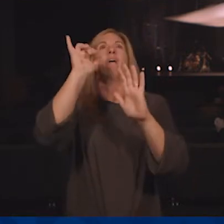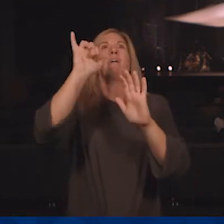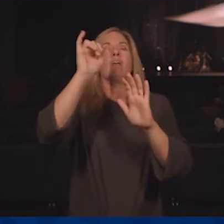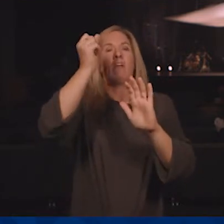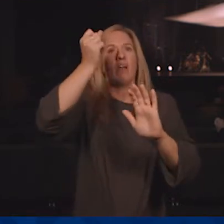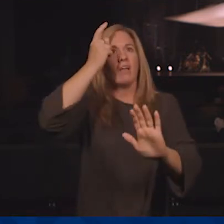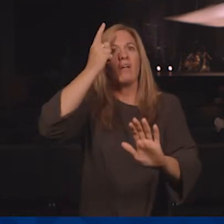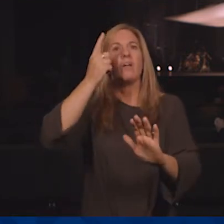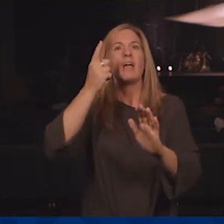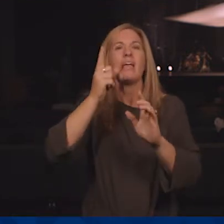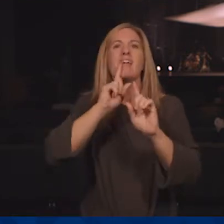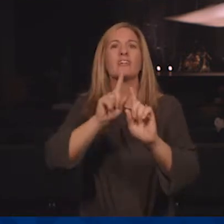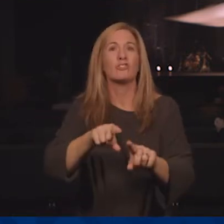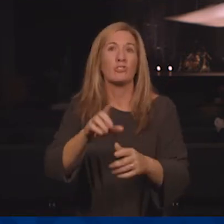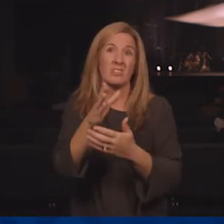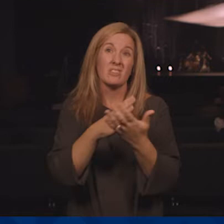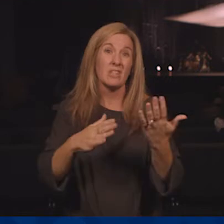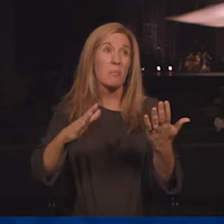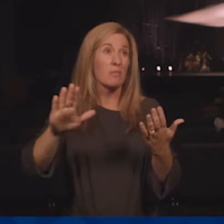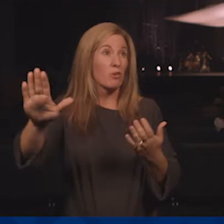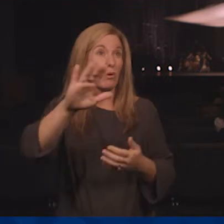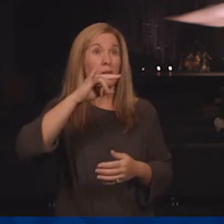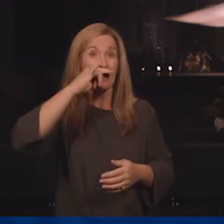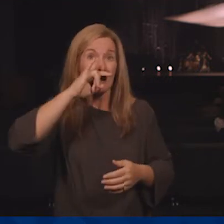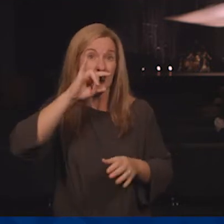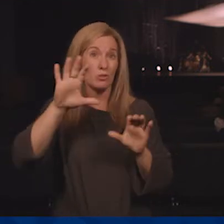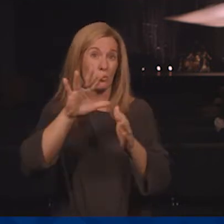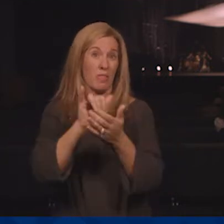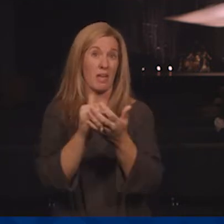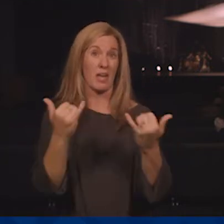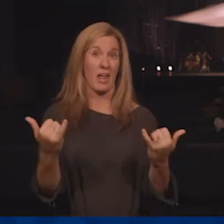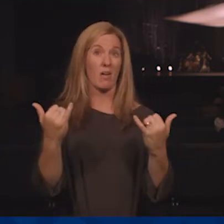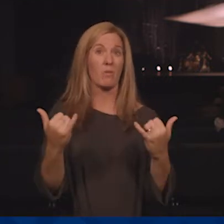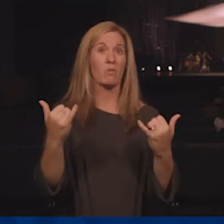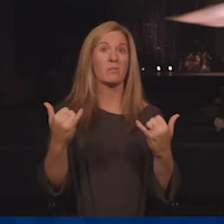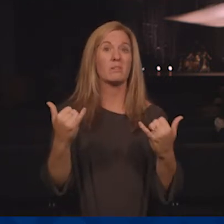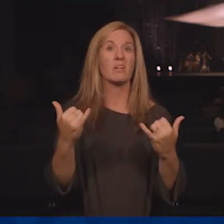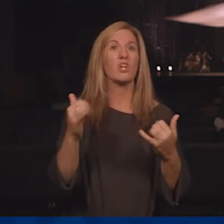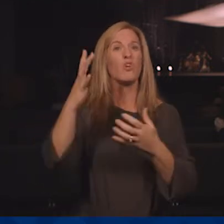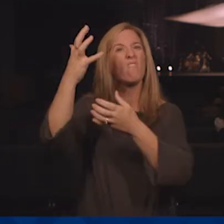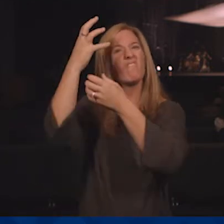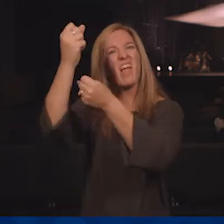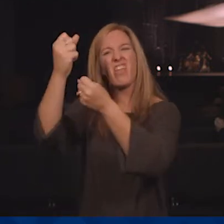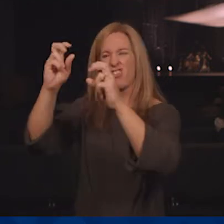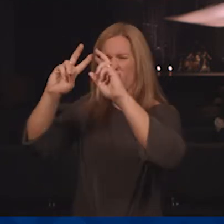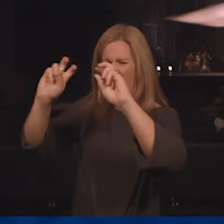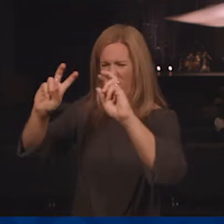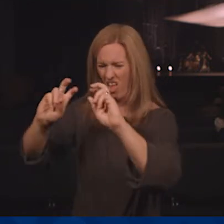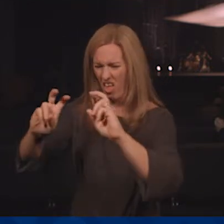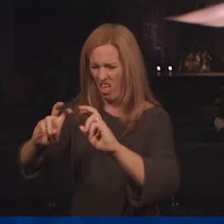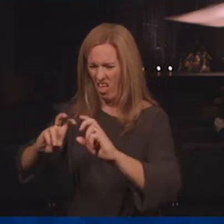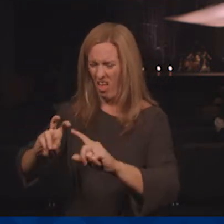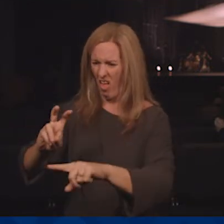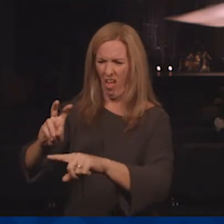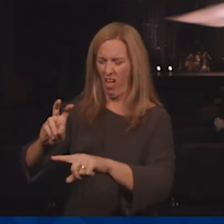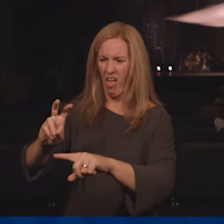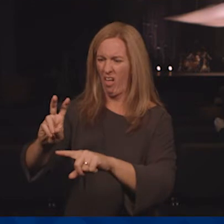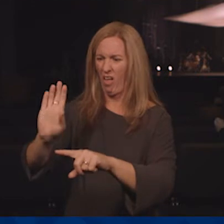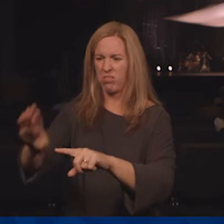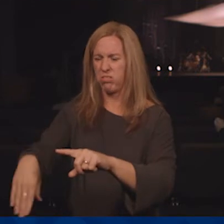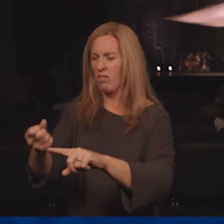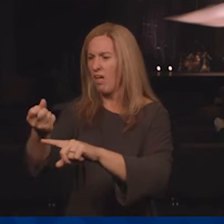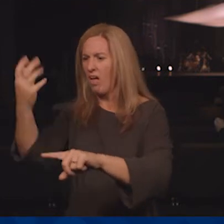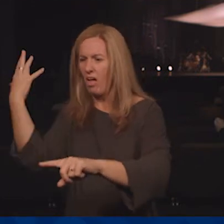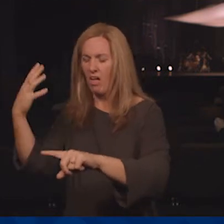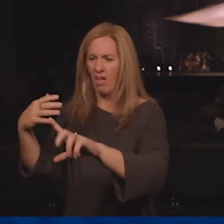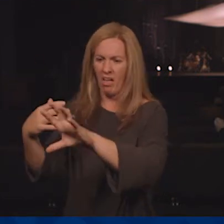this. It's deconstruction. And one of the challenges with deconstruction is that it's never meant to